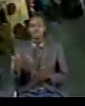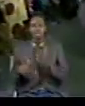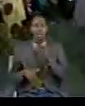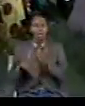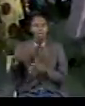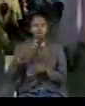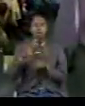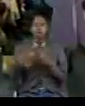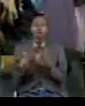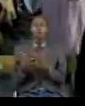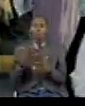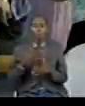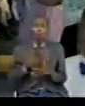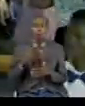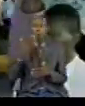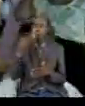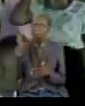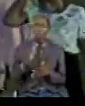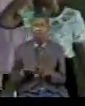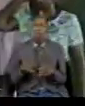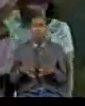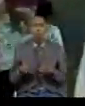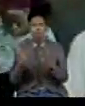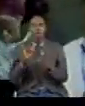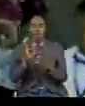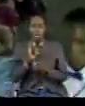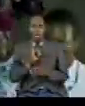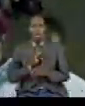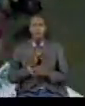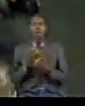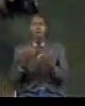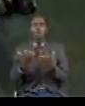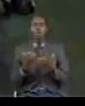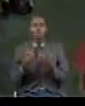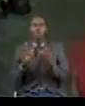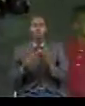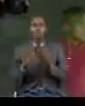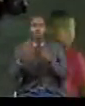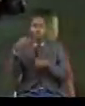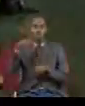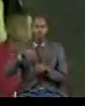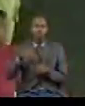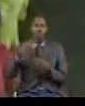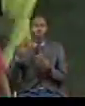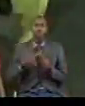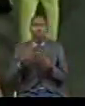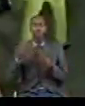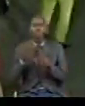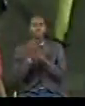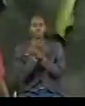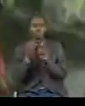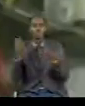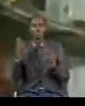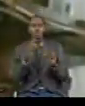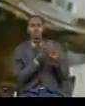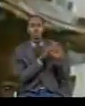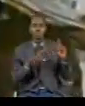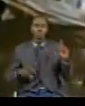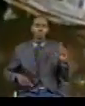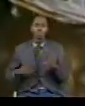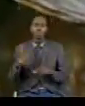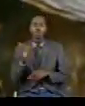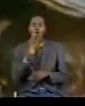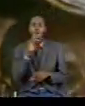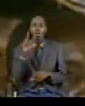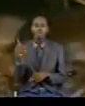I come out. I want to come in to the salvation of the Lord. Where are you? Where are you? You are raising